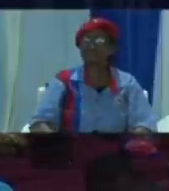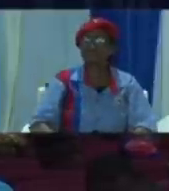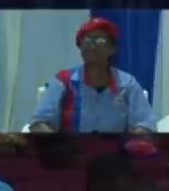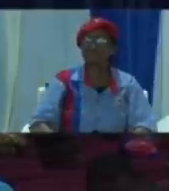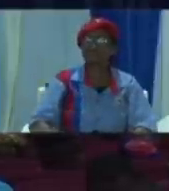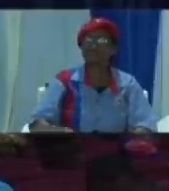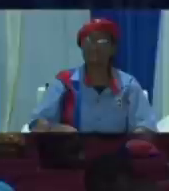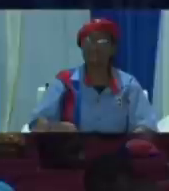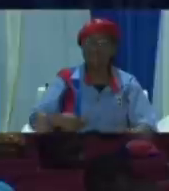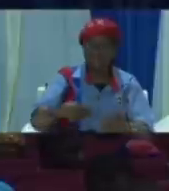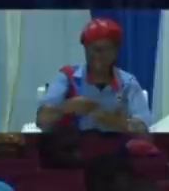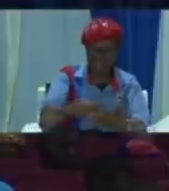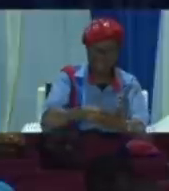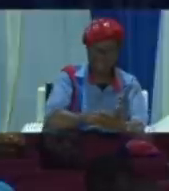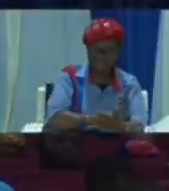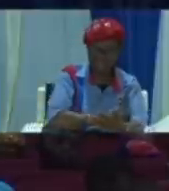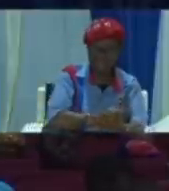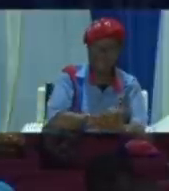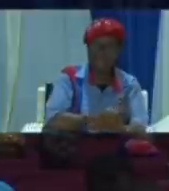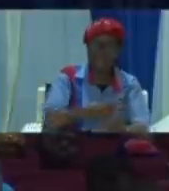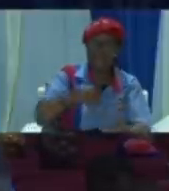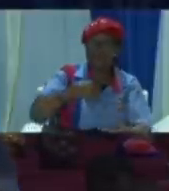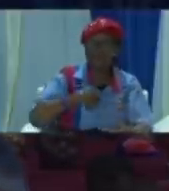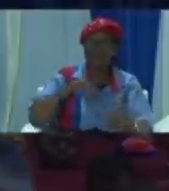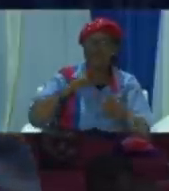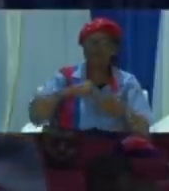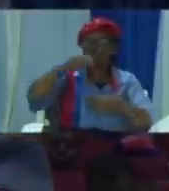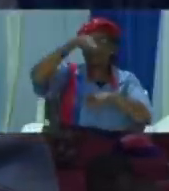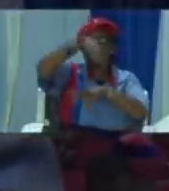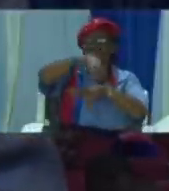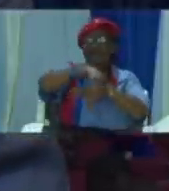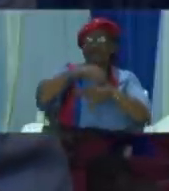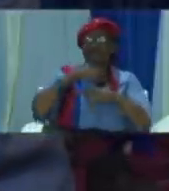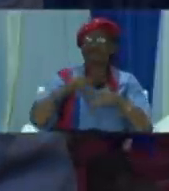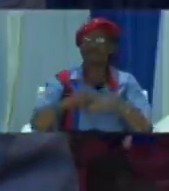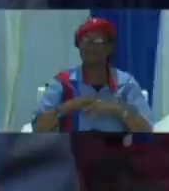Inspire me tonight. Loru yi fun mi ni mi si.